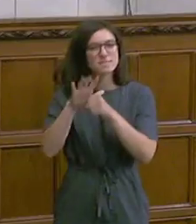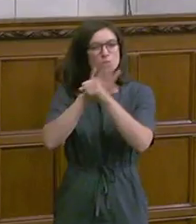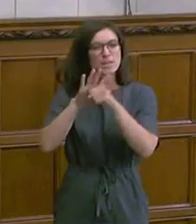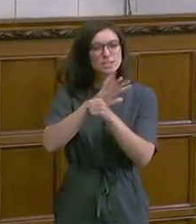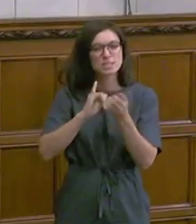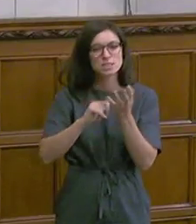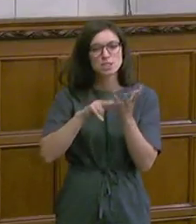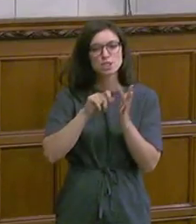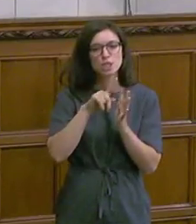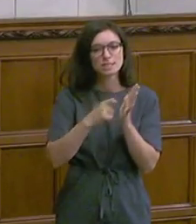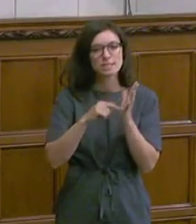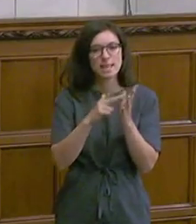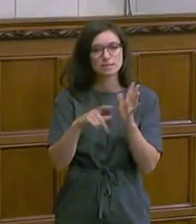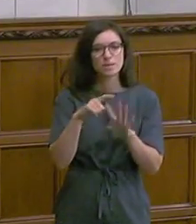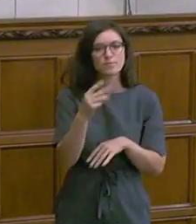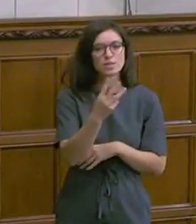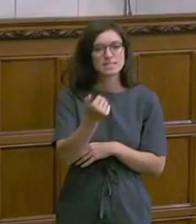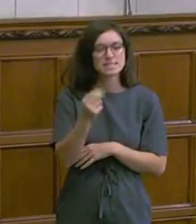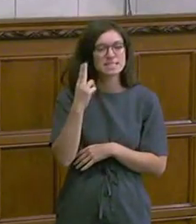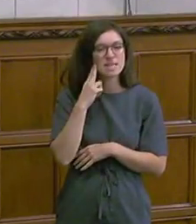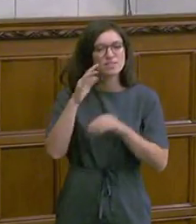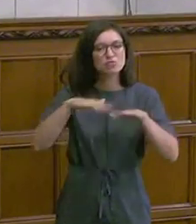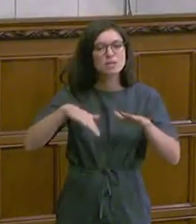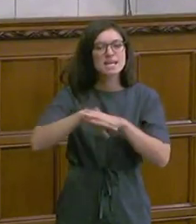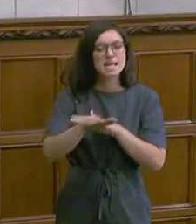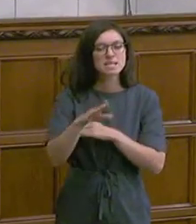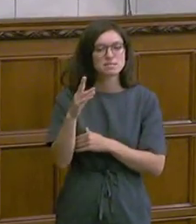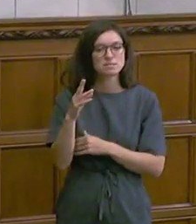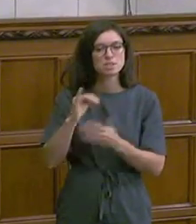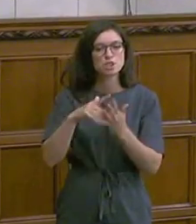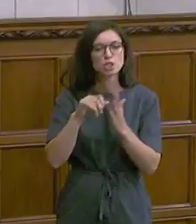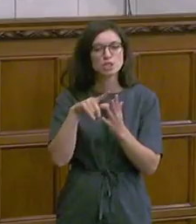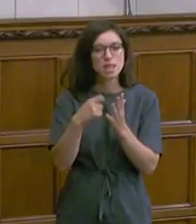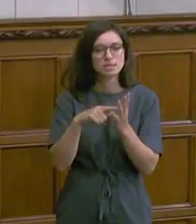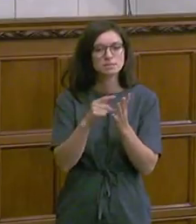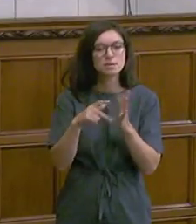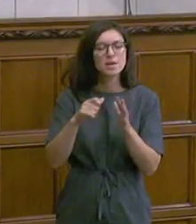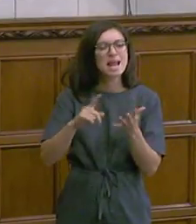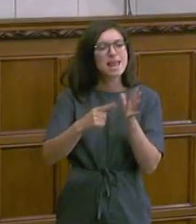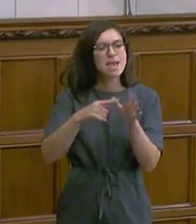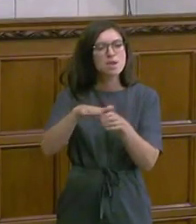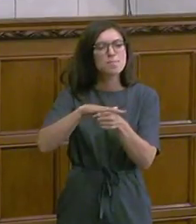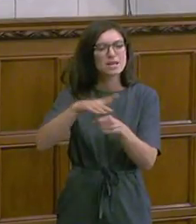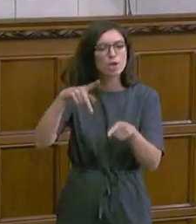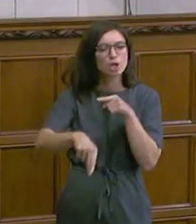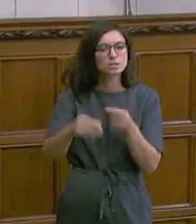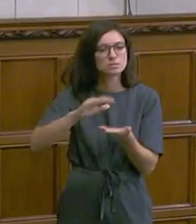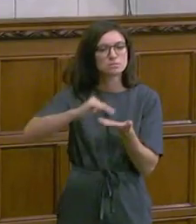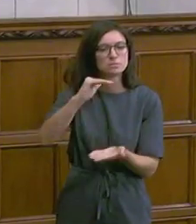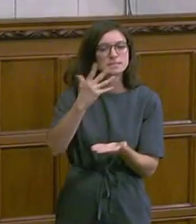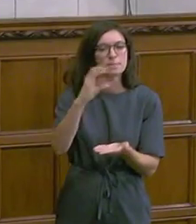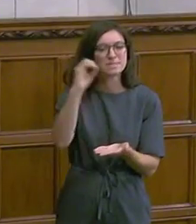have 236 deaf children in Sunderland, and yet the local authority has had their budget cut by 10% to